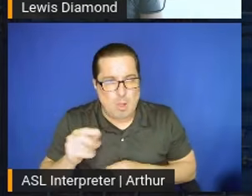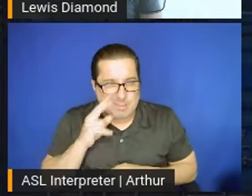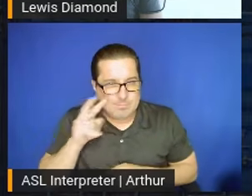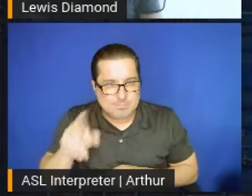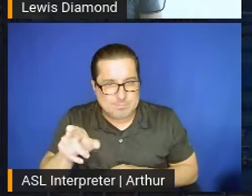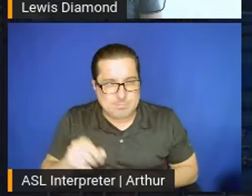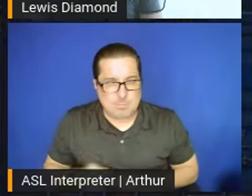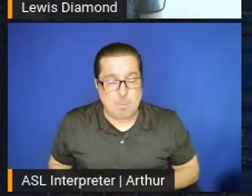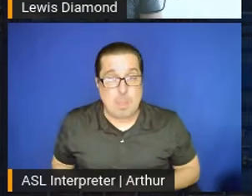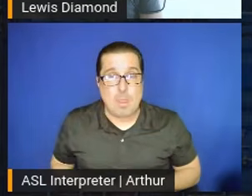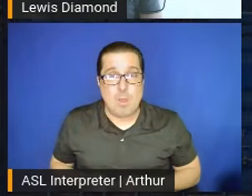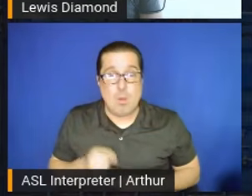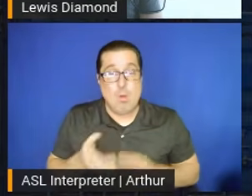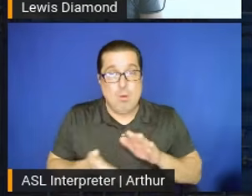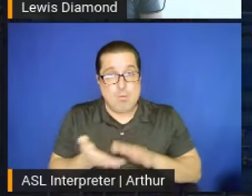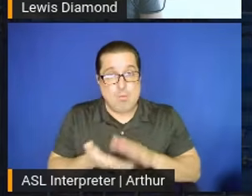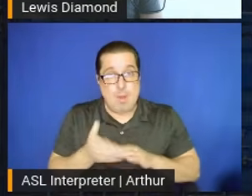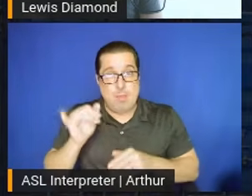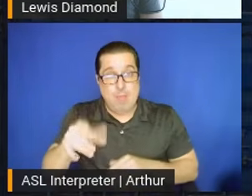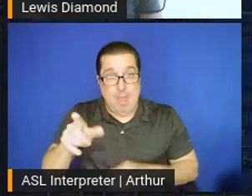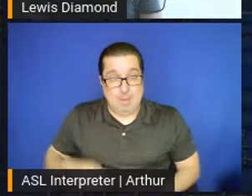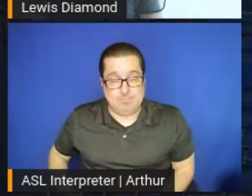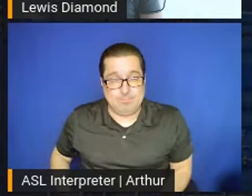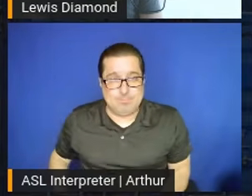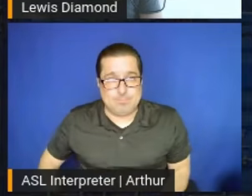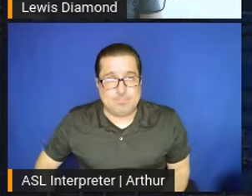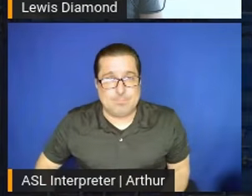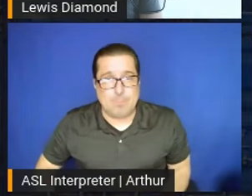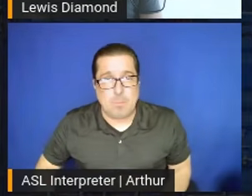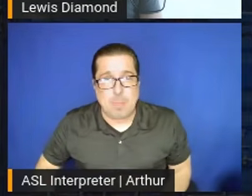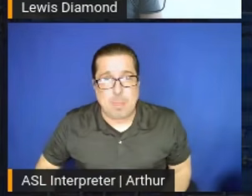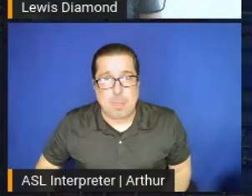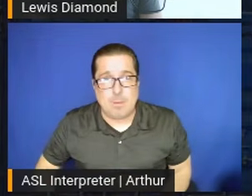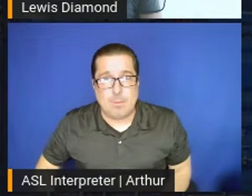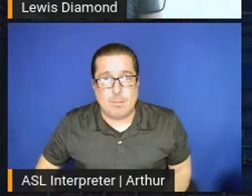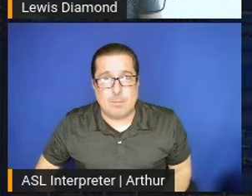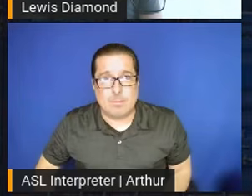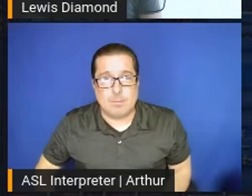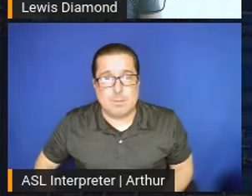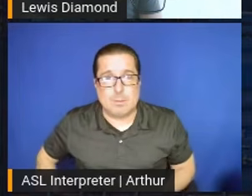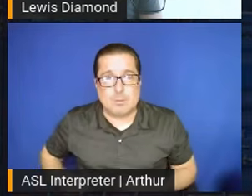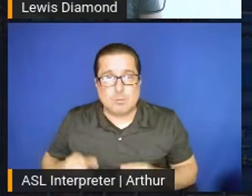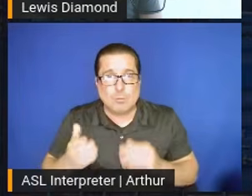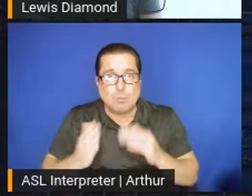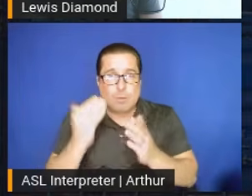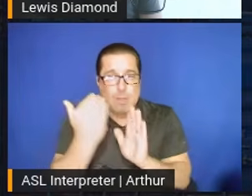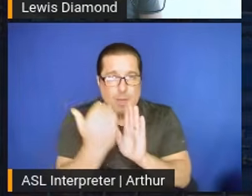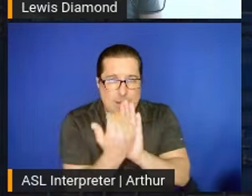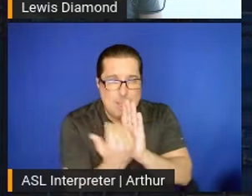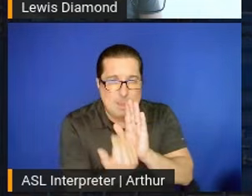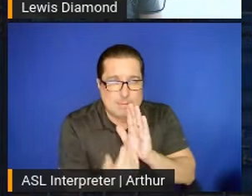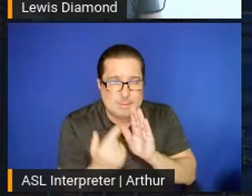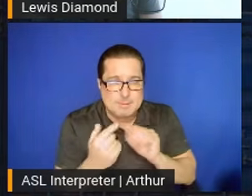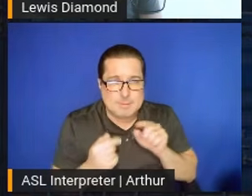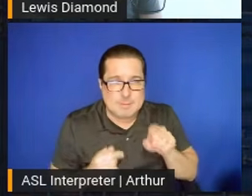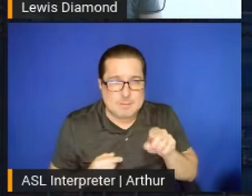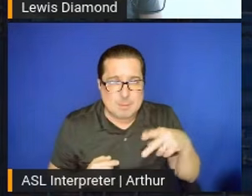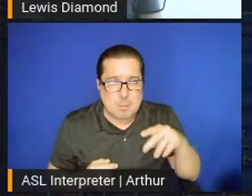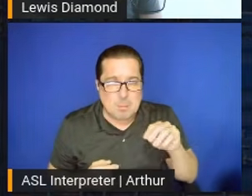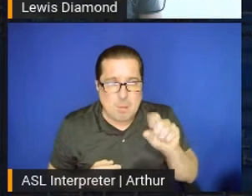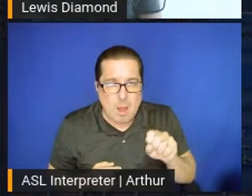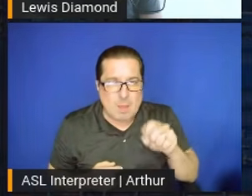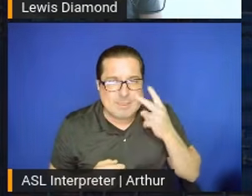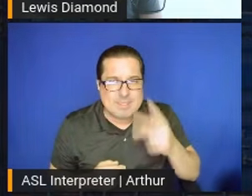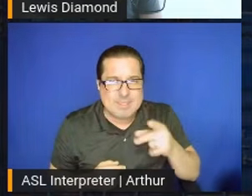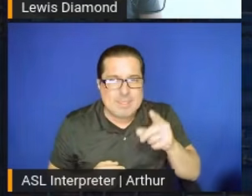And once you run that, you can essentially list your pods, and you will see that there's an EKS Anywhere controller